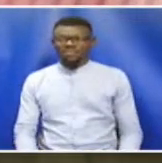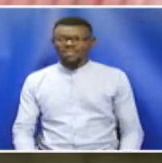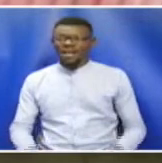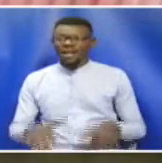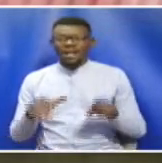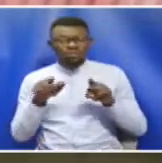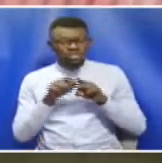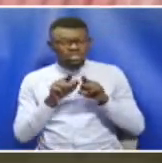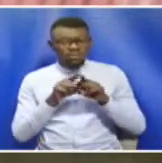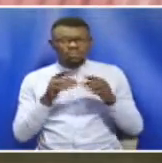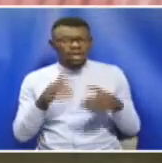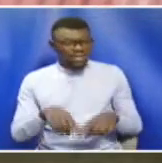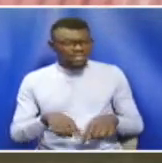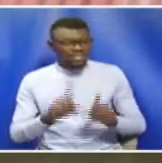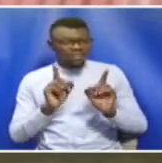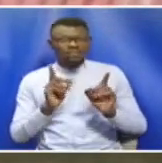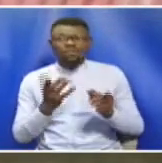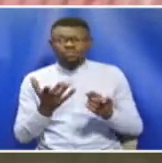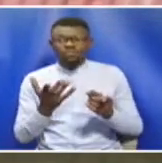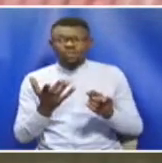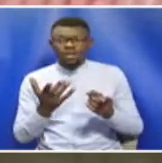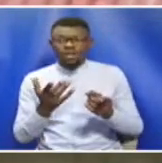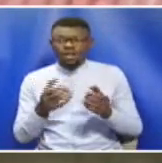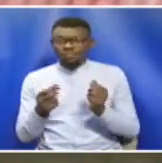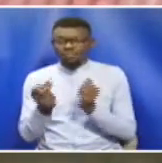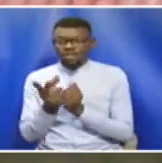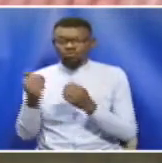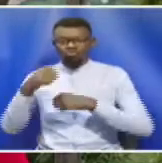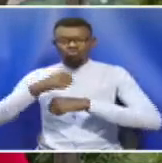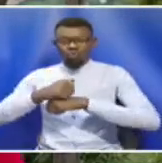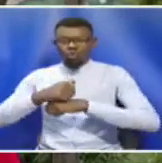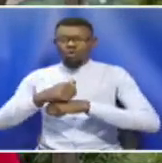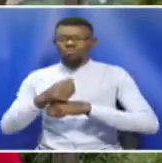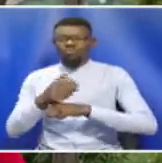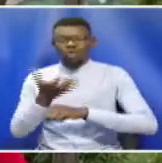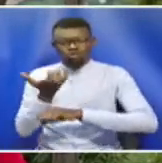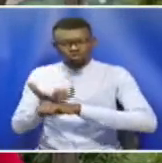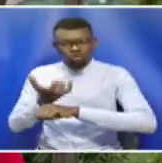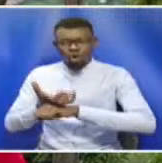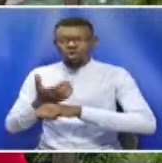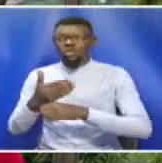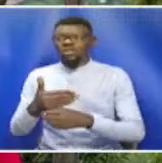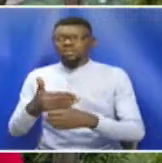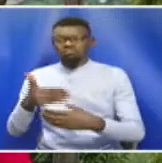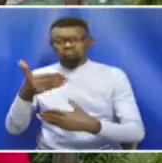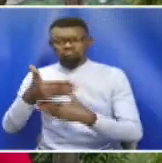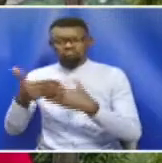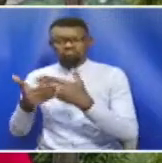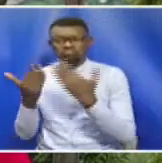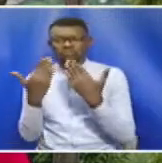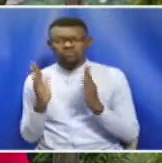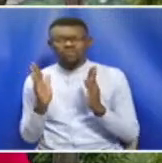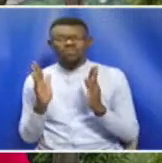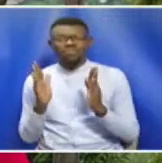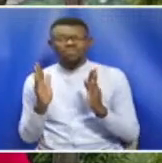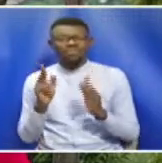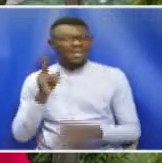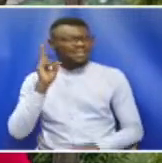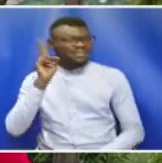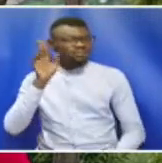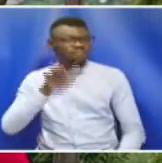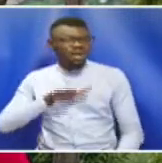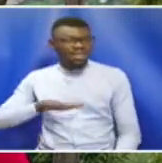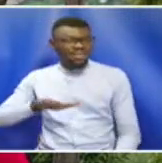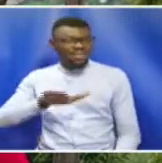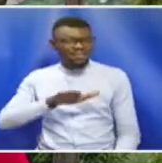Vire na akaweka chiwe la secondary school ya Kibirigo. In the Kusiland, or within Nyamira itself, is one man, within